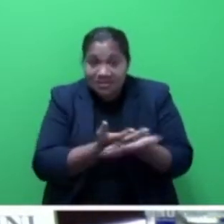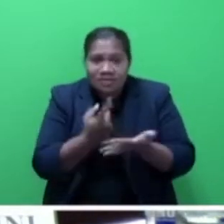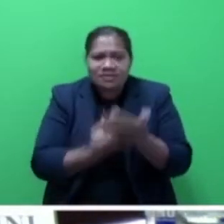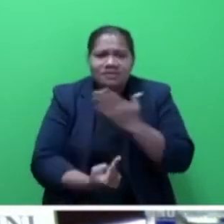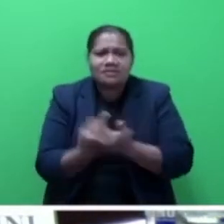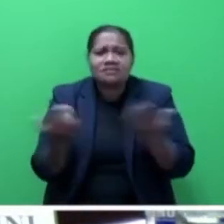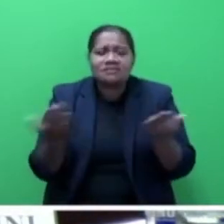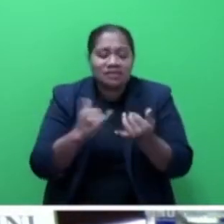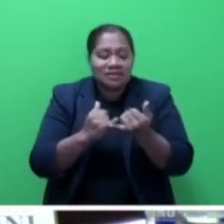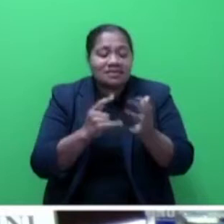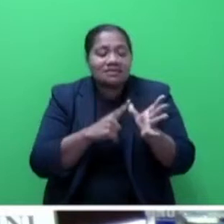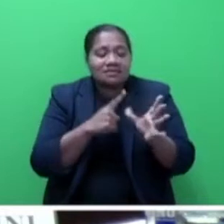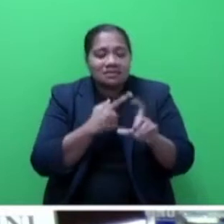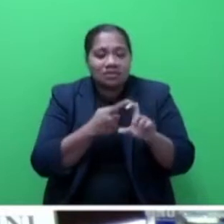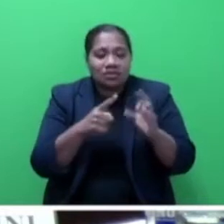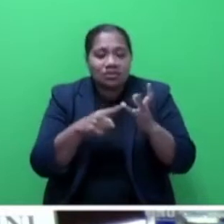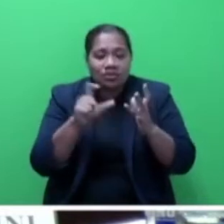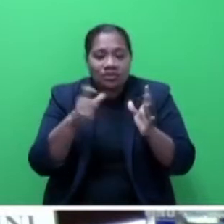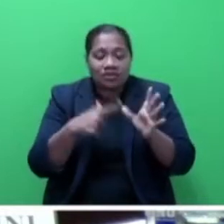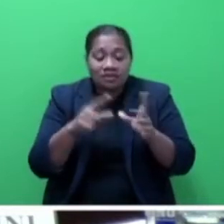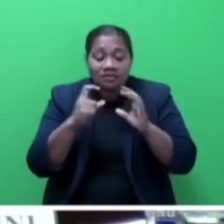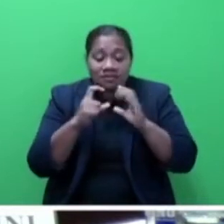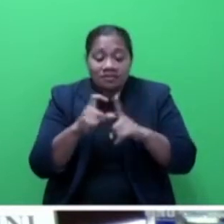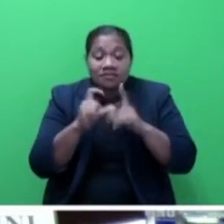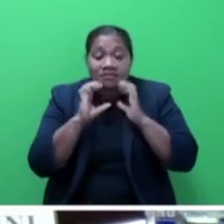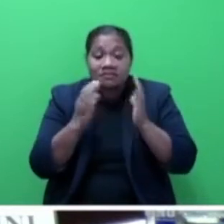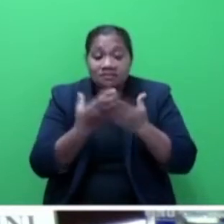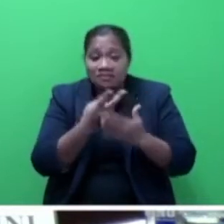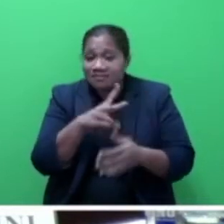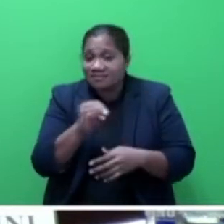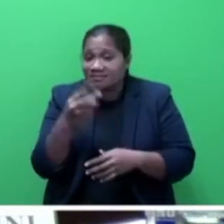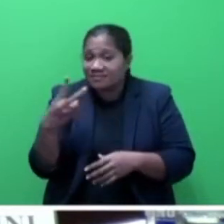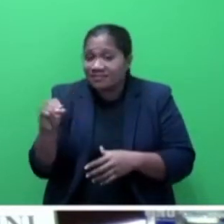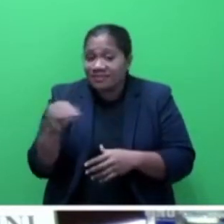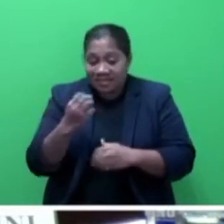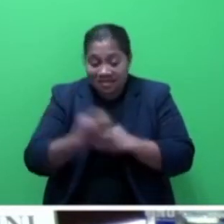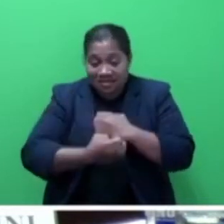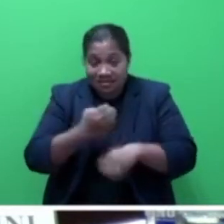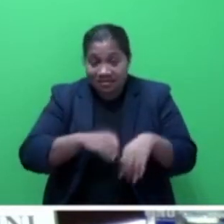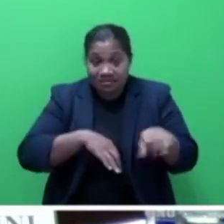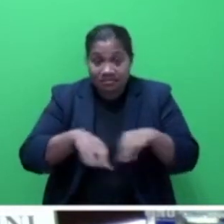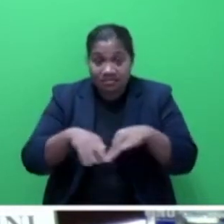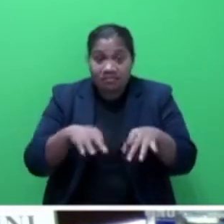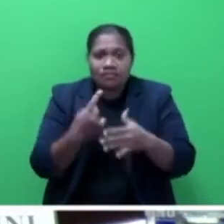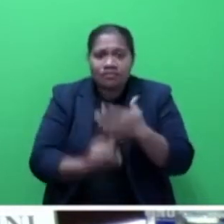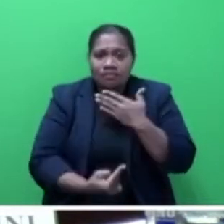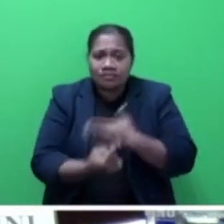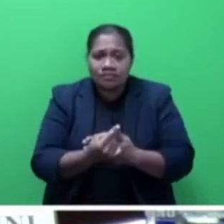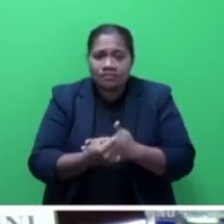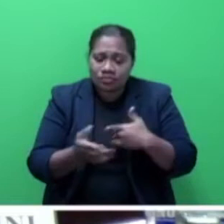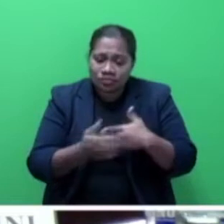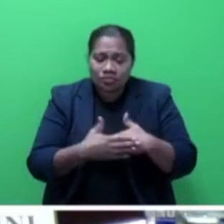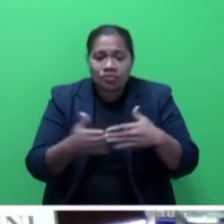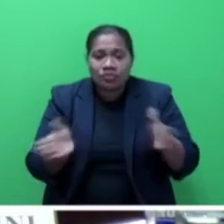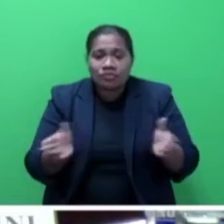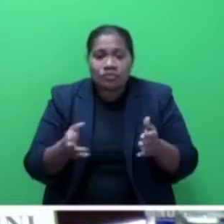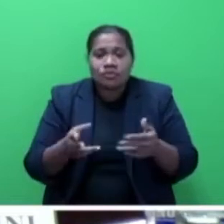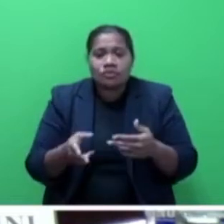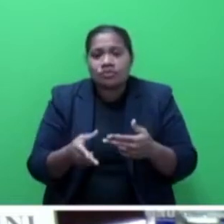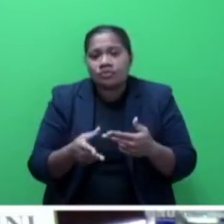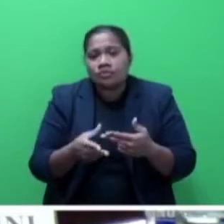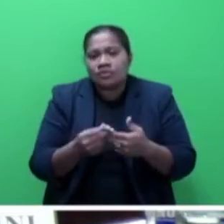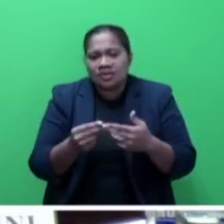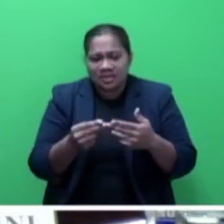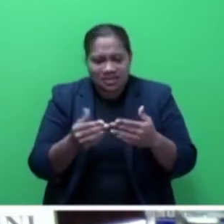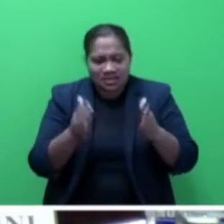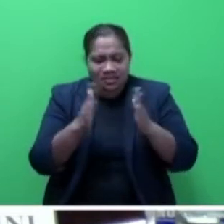Sakoca in December 2020, and the engineering plan for the project was lodged with Town and Country Planning